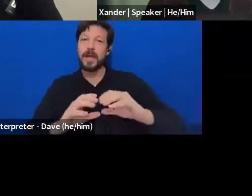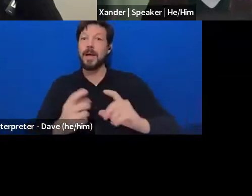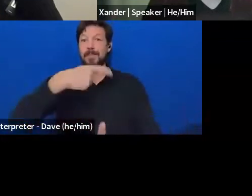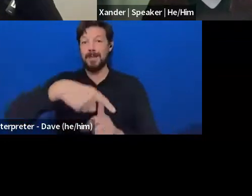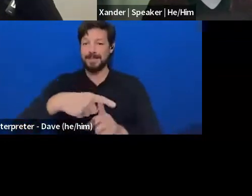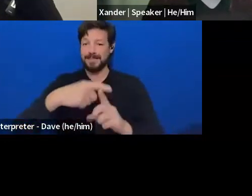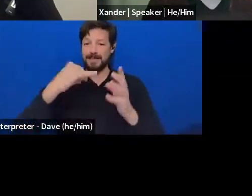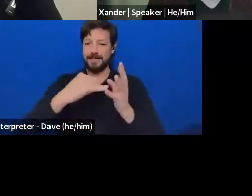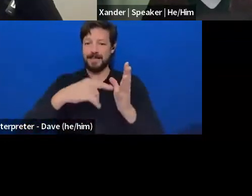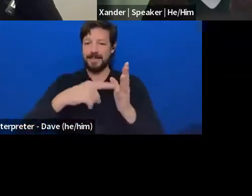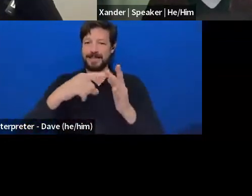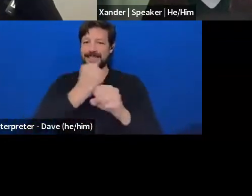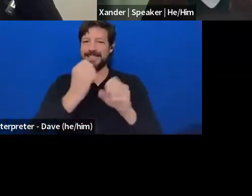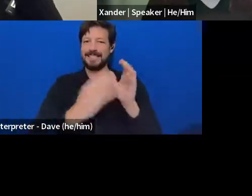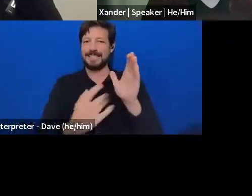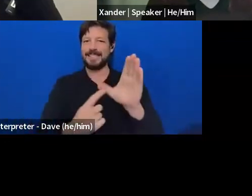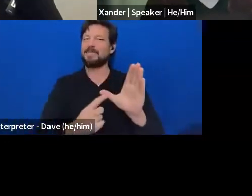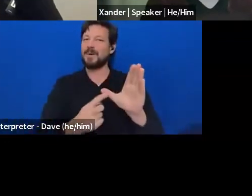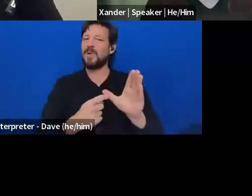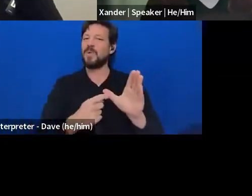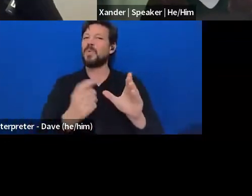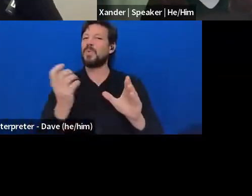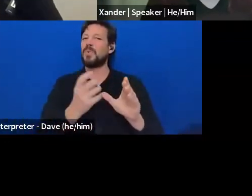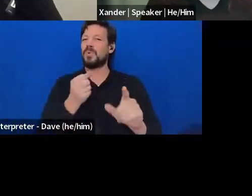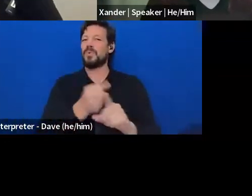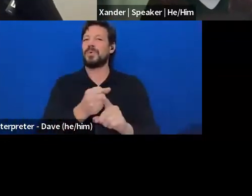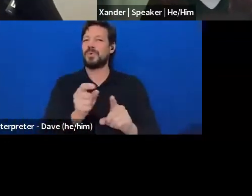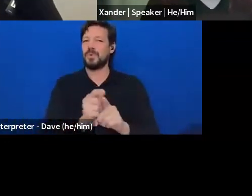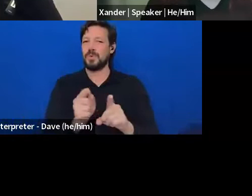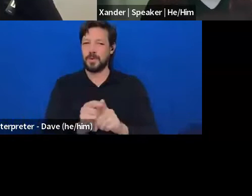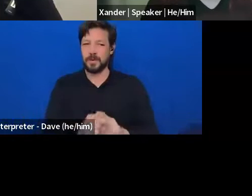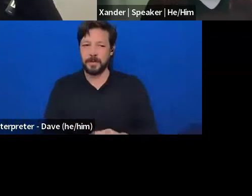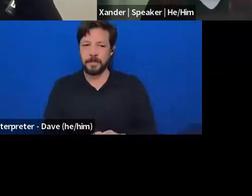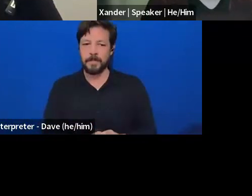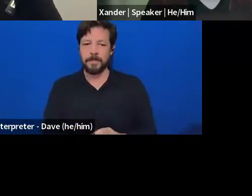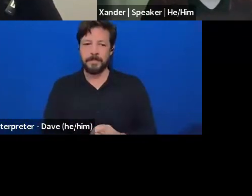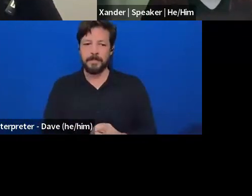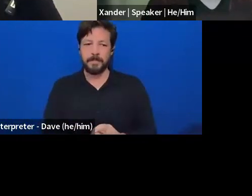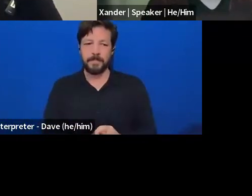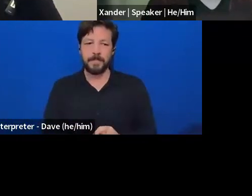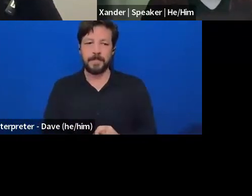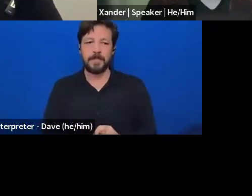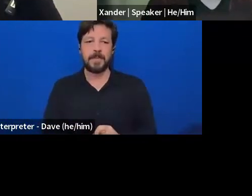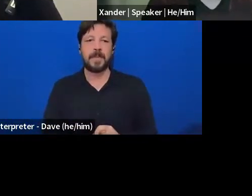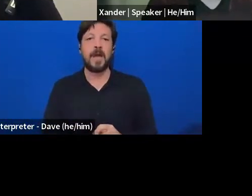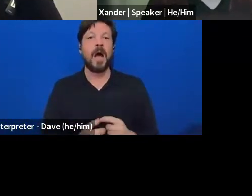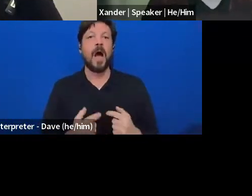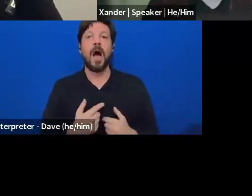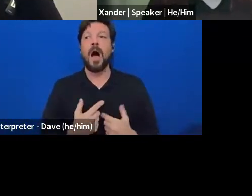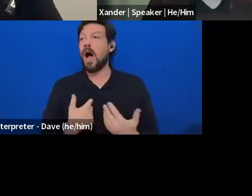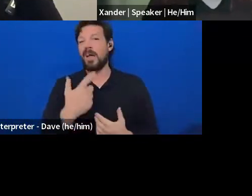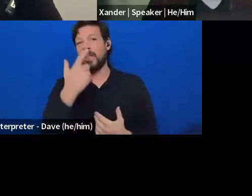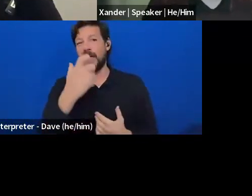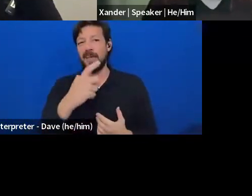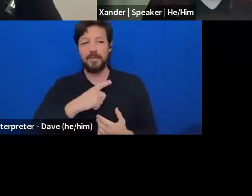feel about how someone's going to receive that information. And regarding assumptions, I'm very lucky that my cerebral palsy only affects